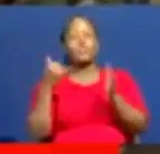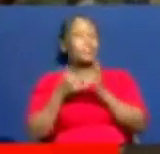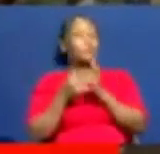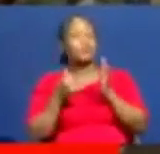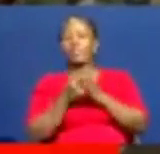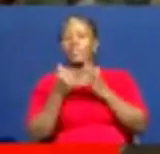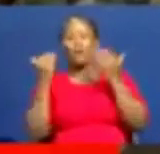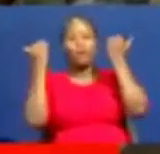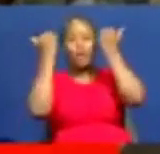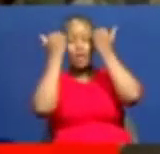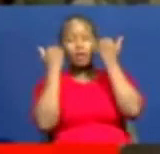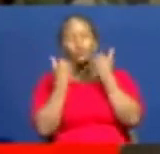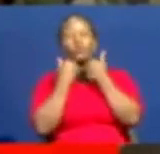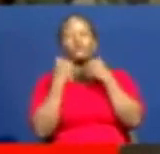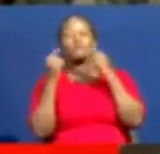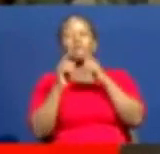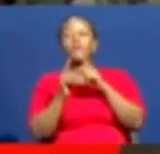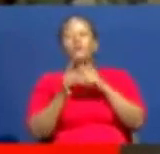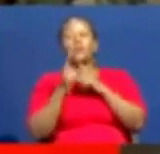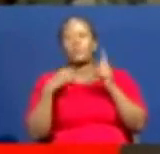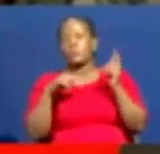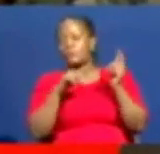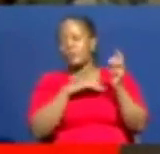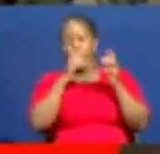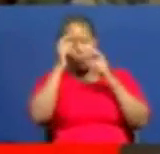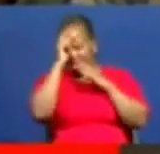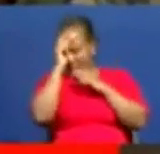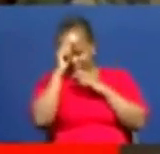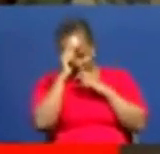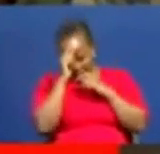And we respect not just